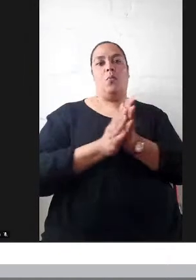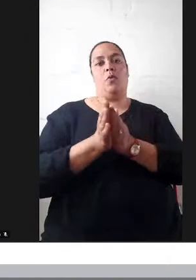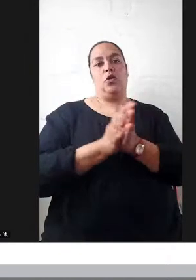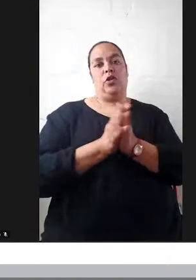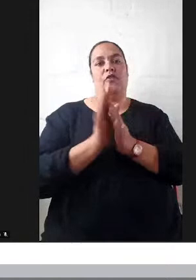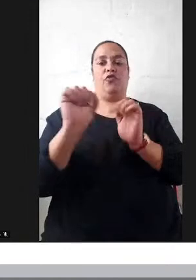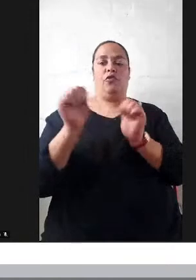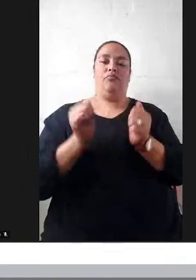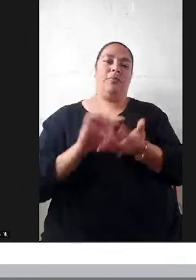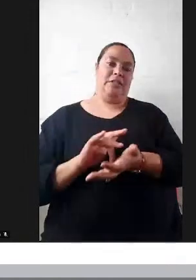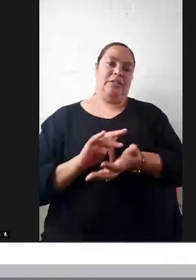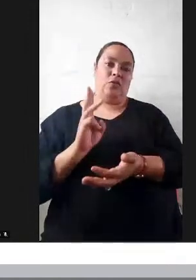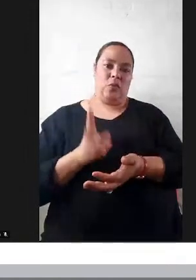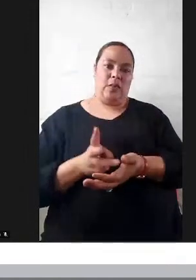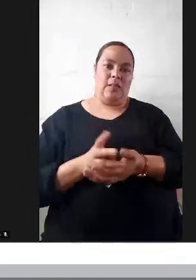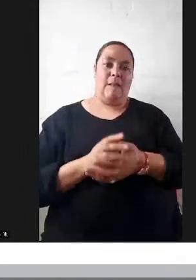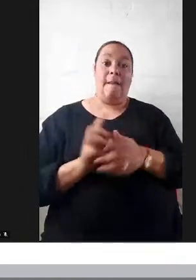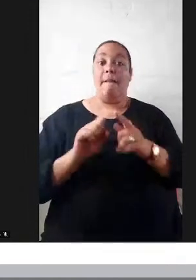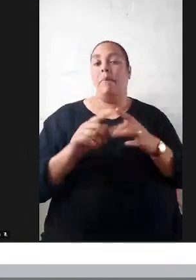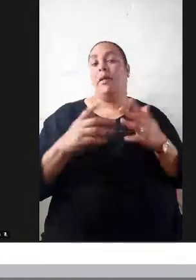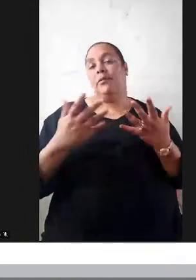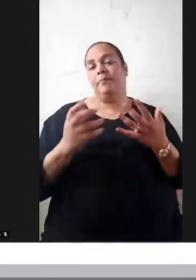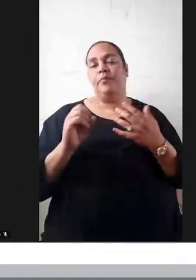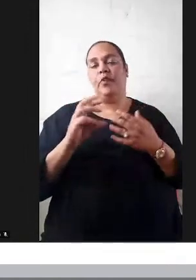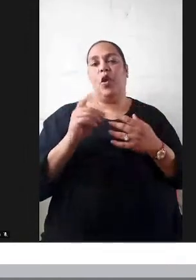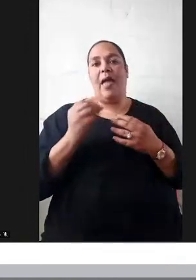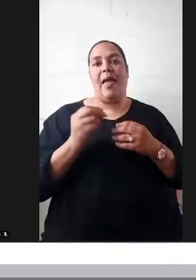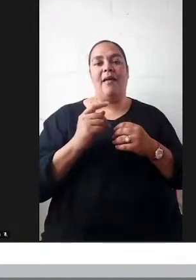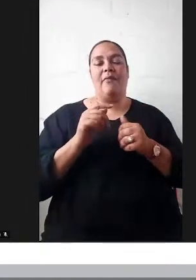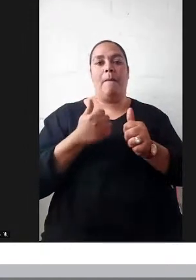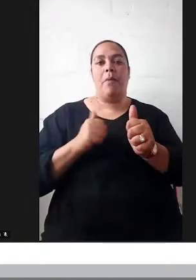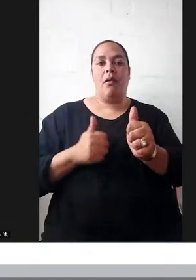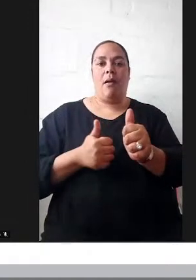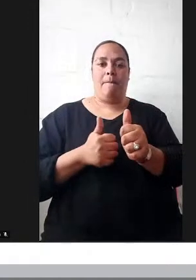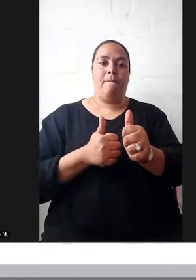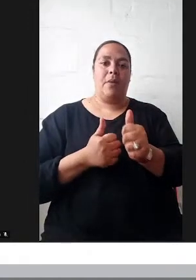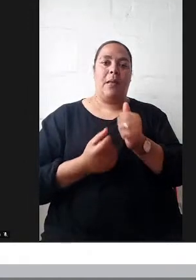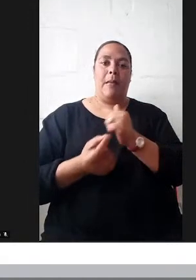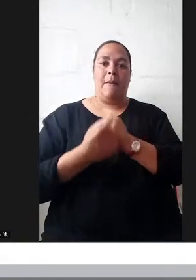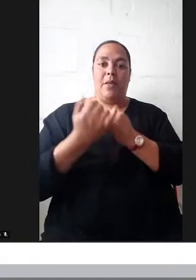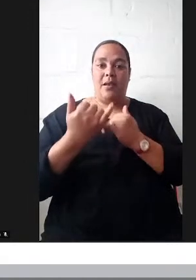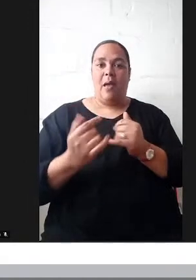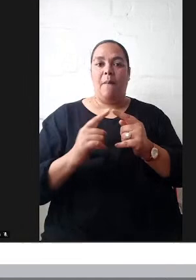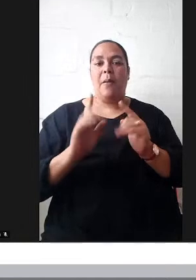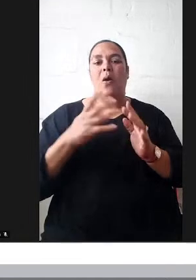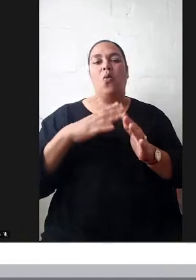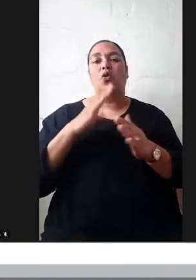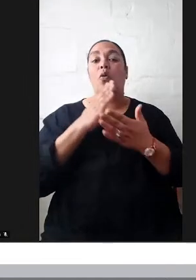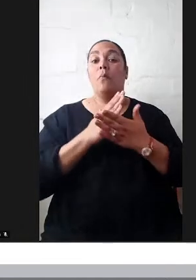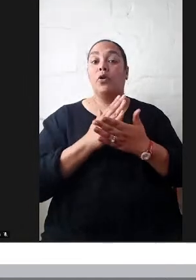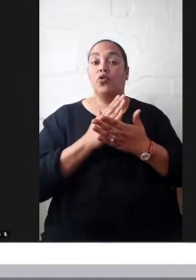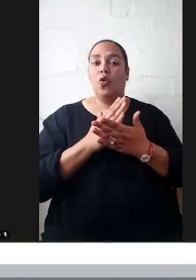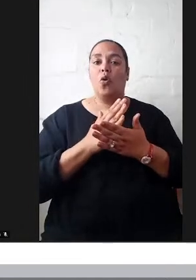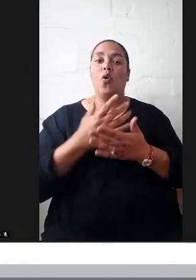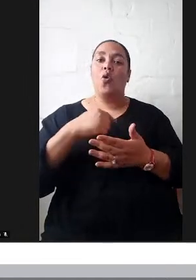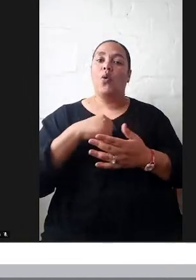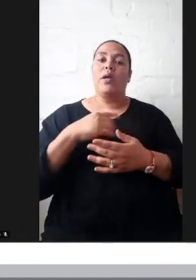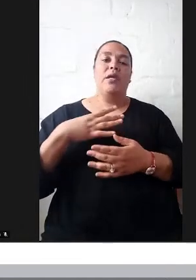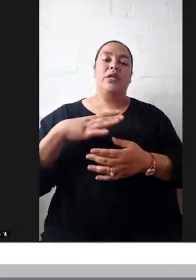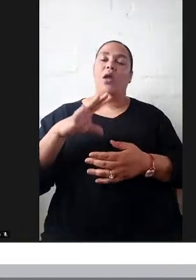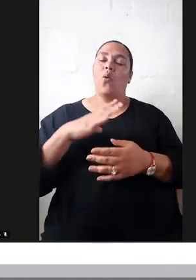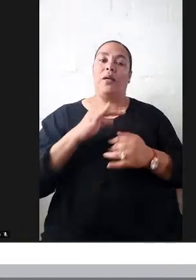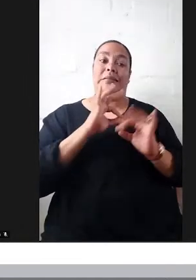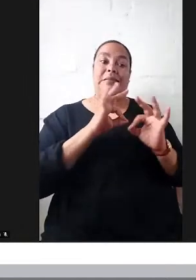posts. And so there's a bit of a backup occurring now. We just want to make sure that we don't make mistakes